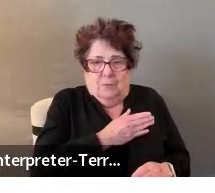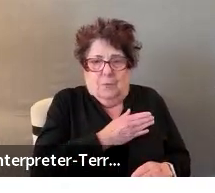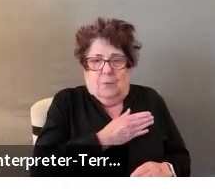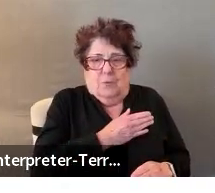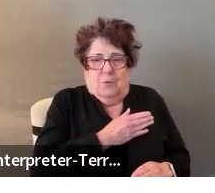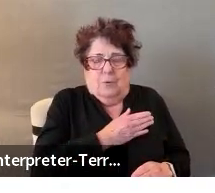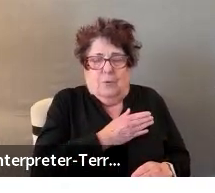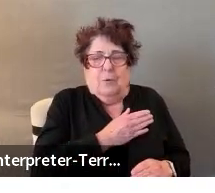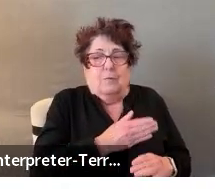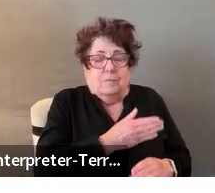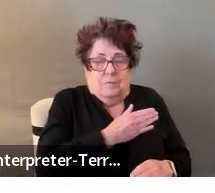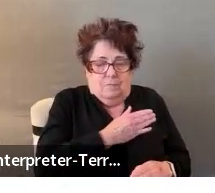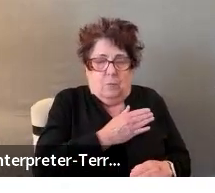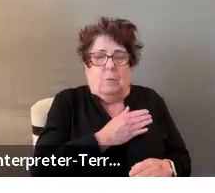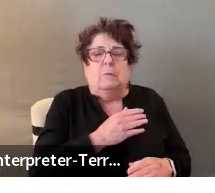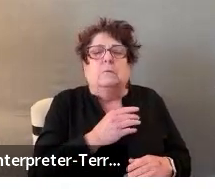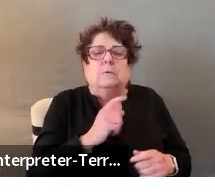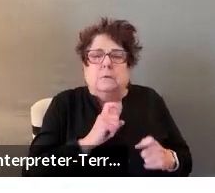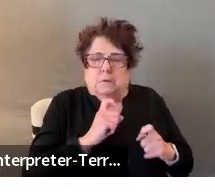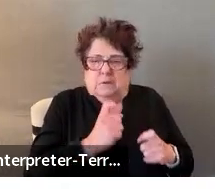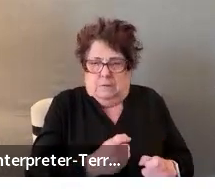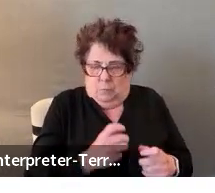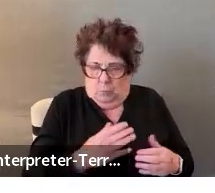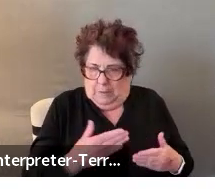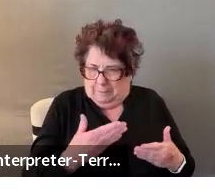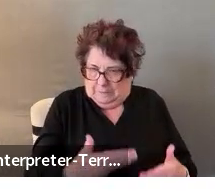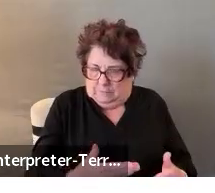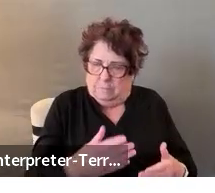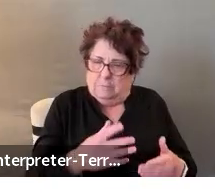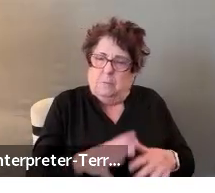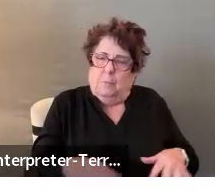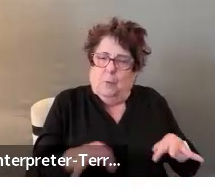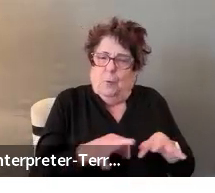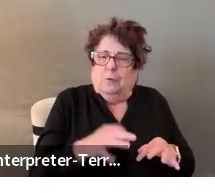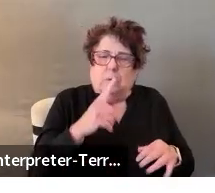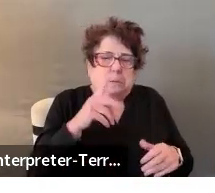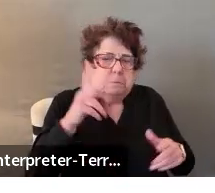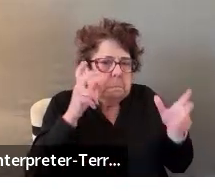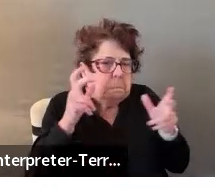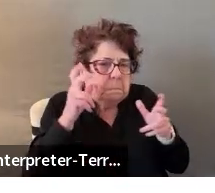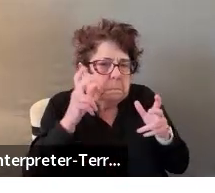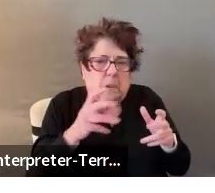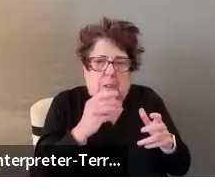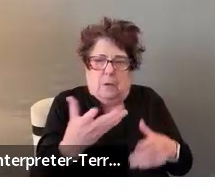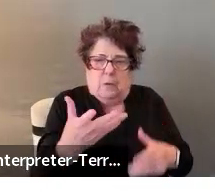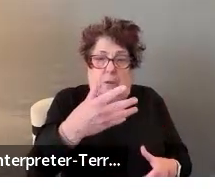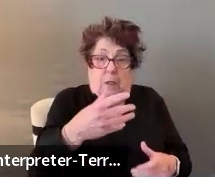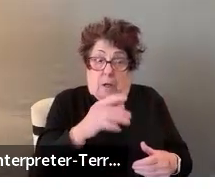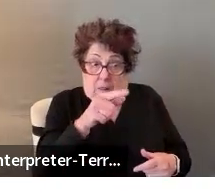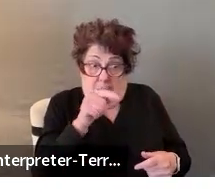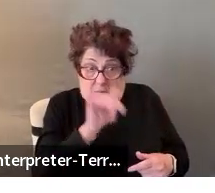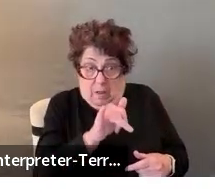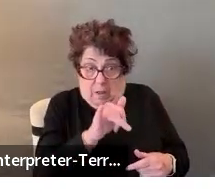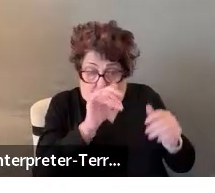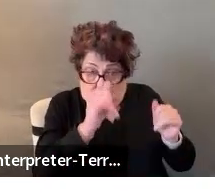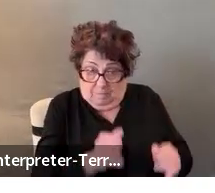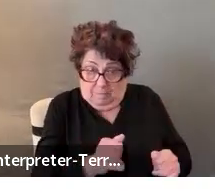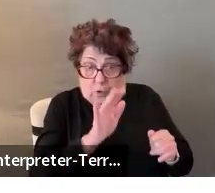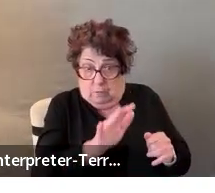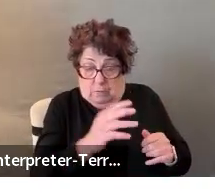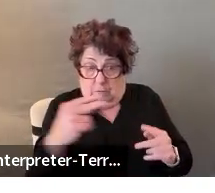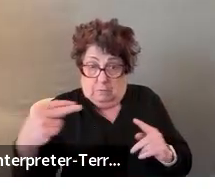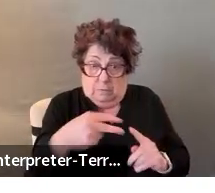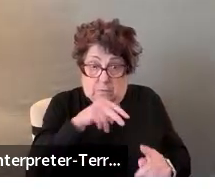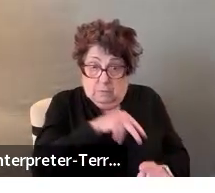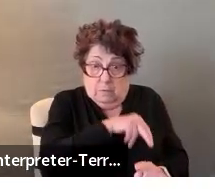Before making recommendations, it is crucial to listen and incorporate the individual's viewpoints about their daily life. This results